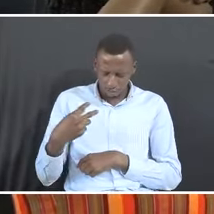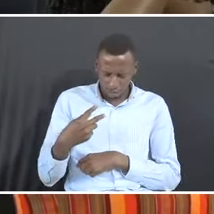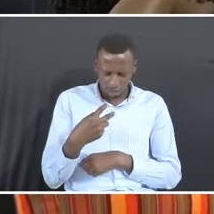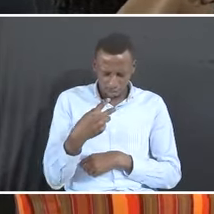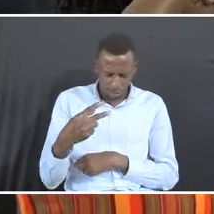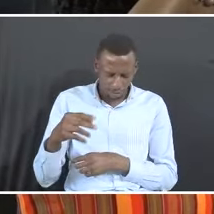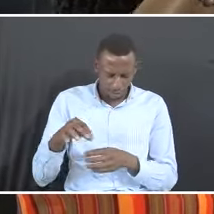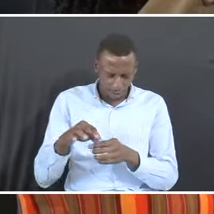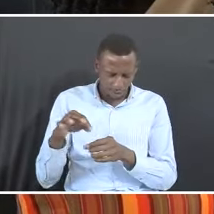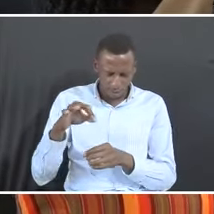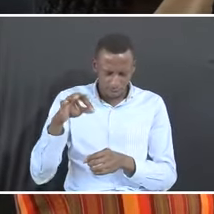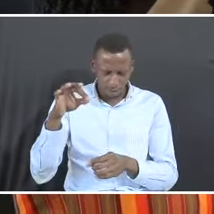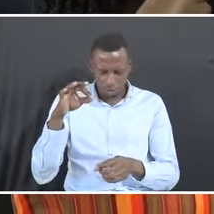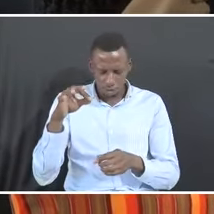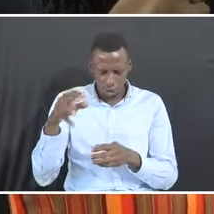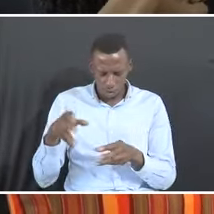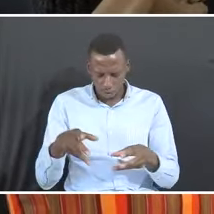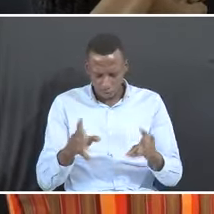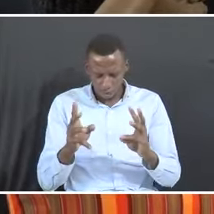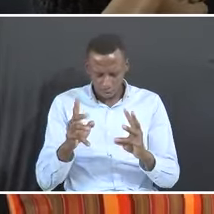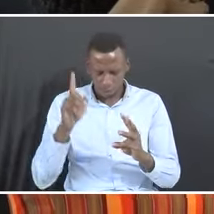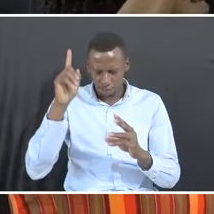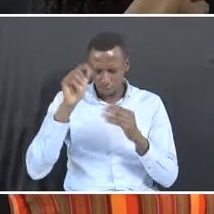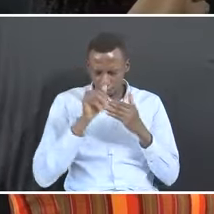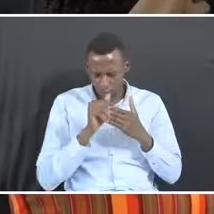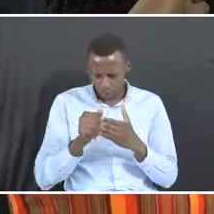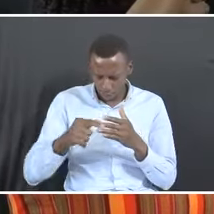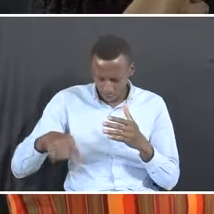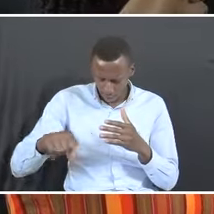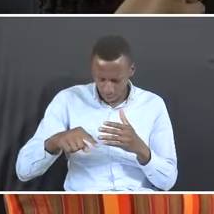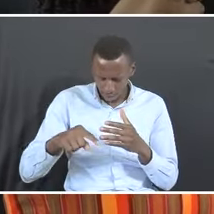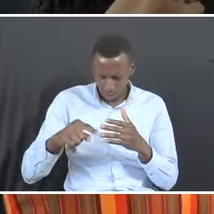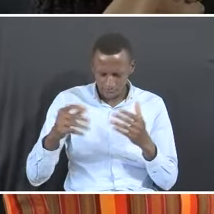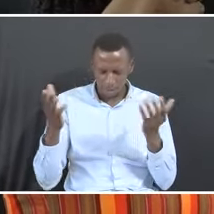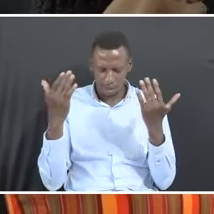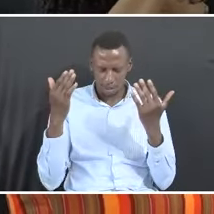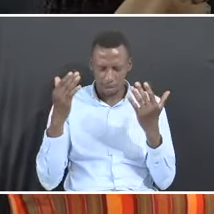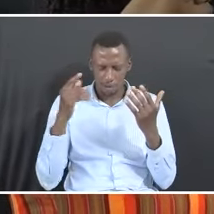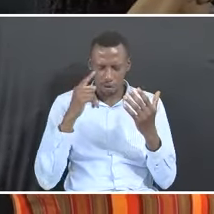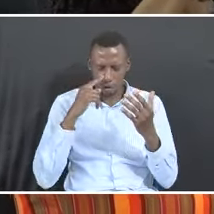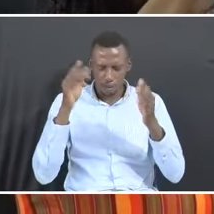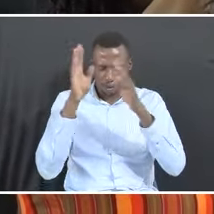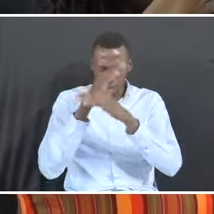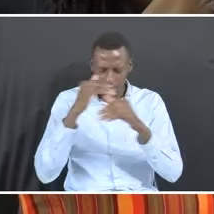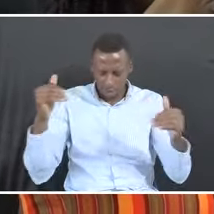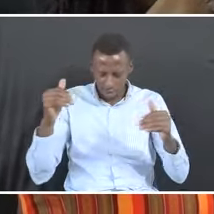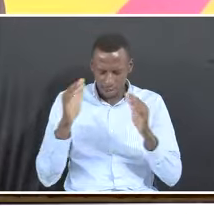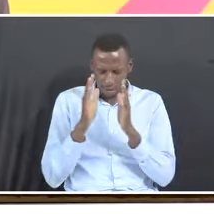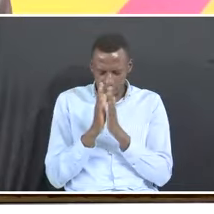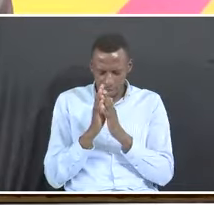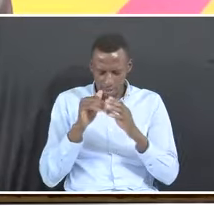path as you lead us to that eternal home, is our prayer in Jesus' name.